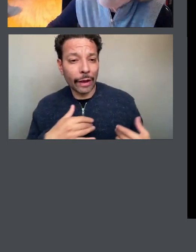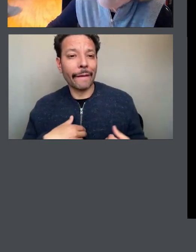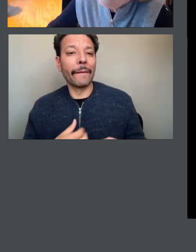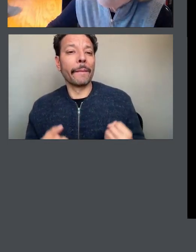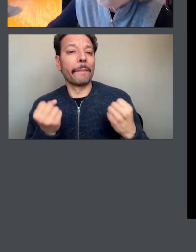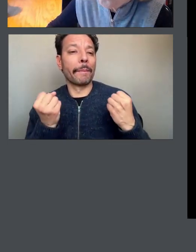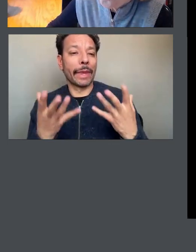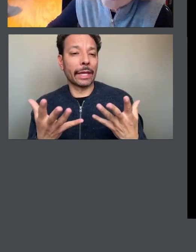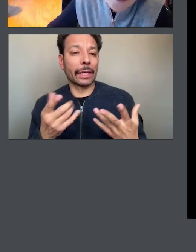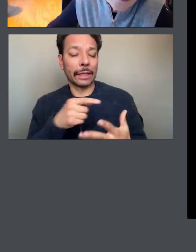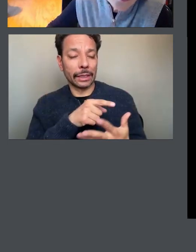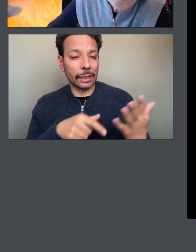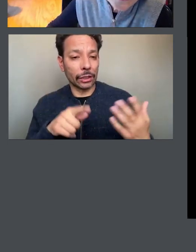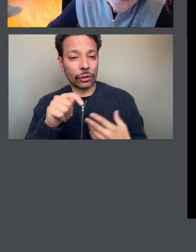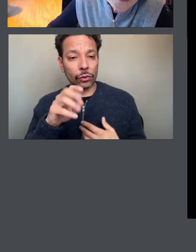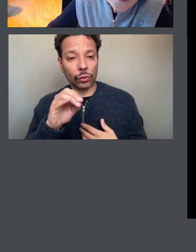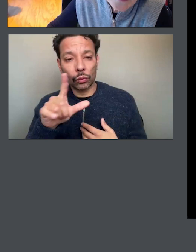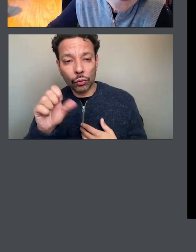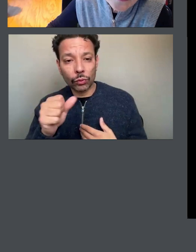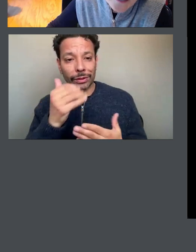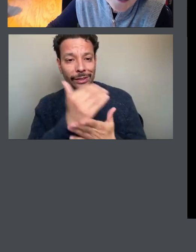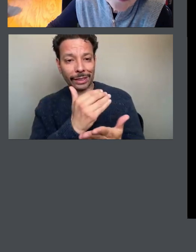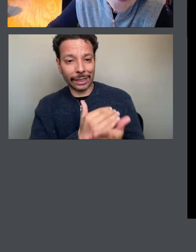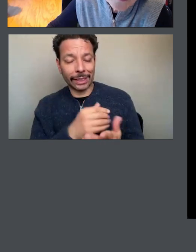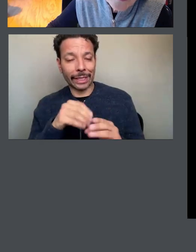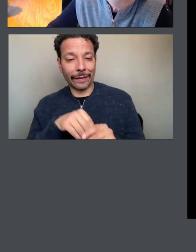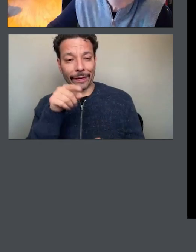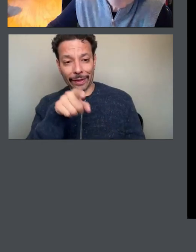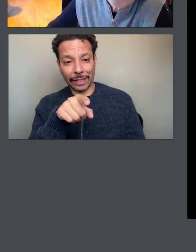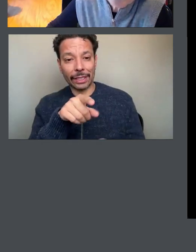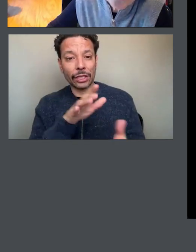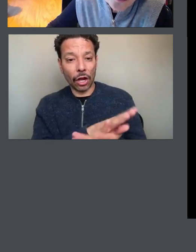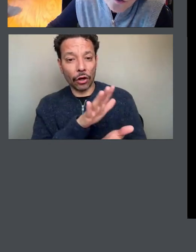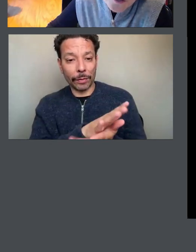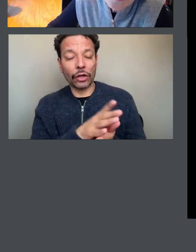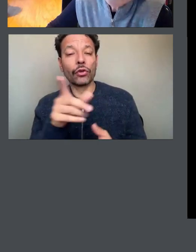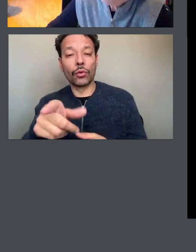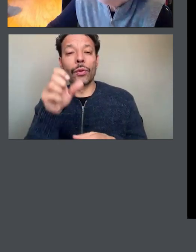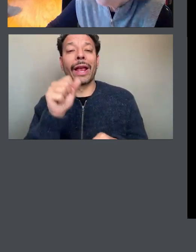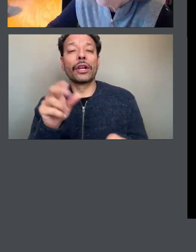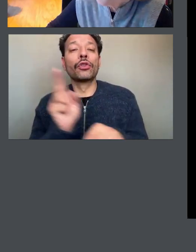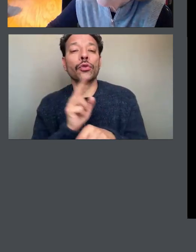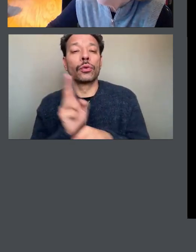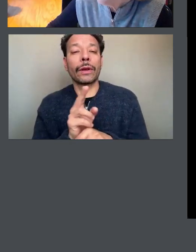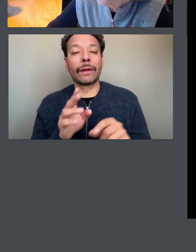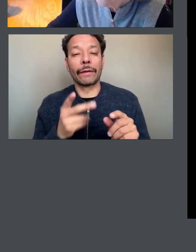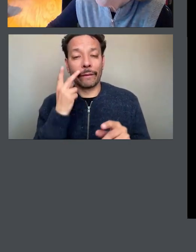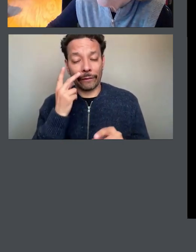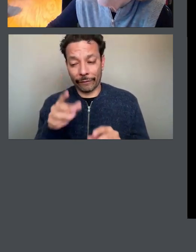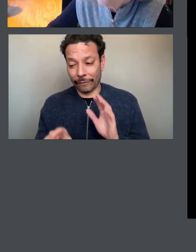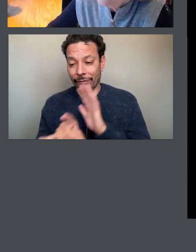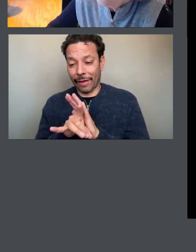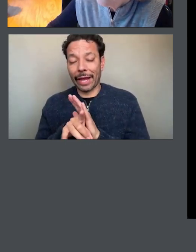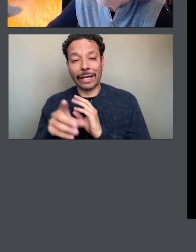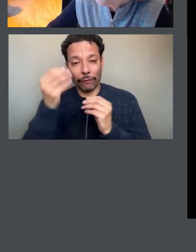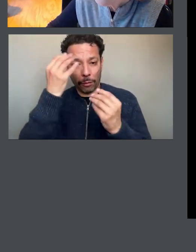different tools that are listed in this document that you can use to find out that